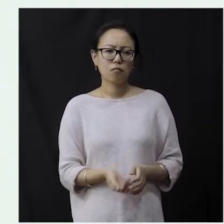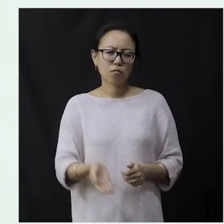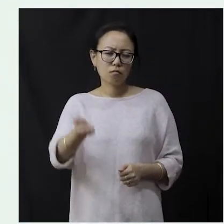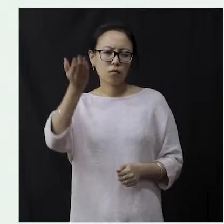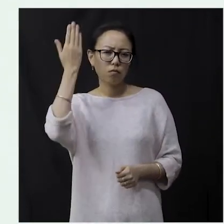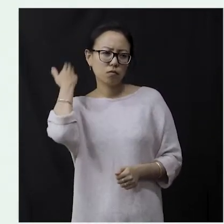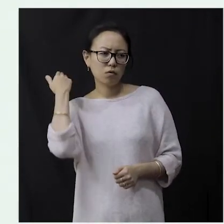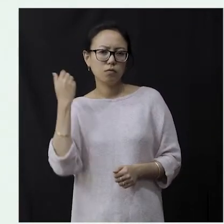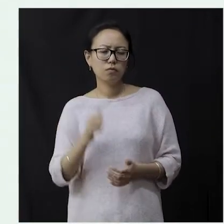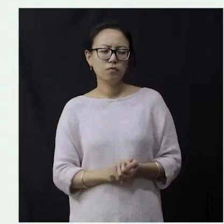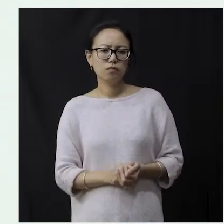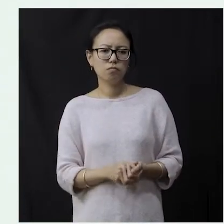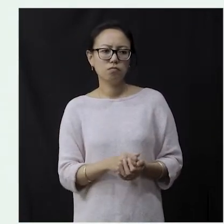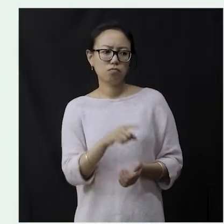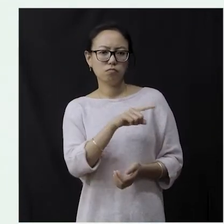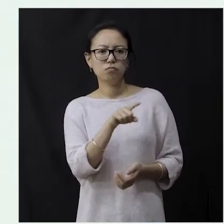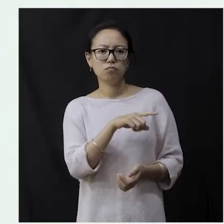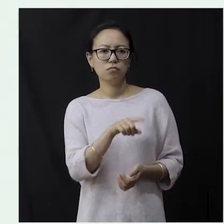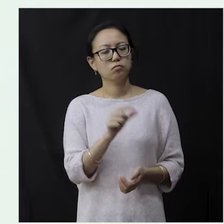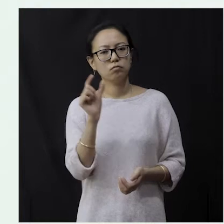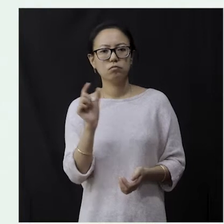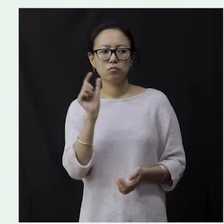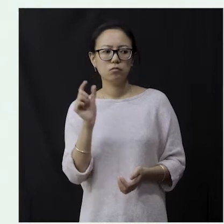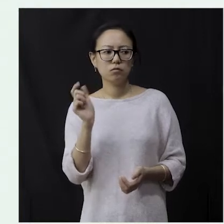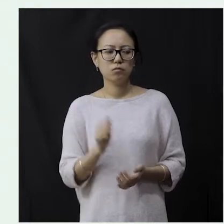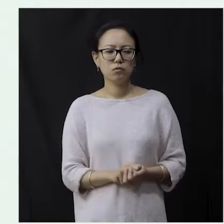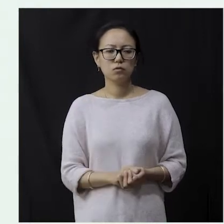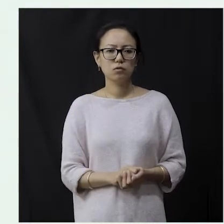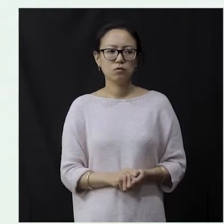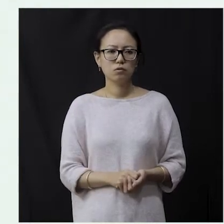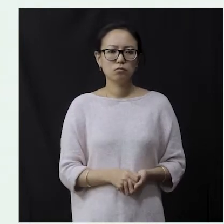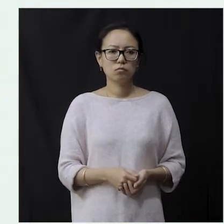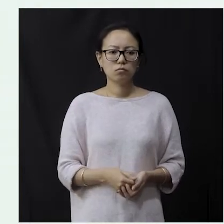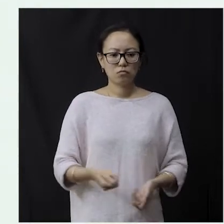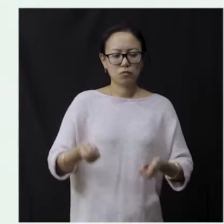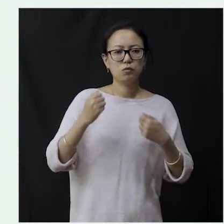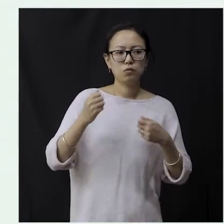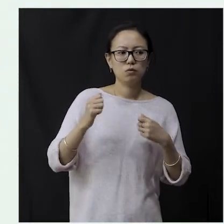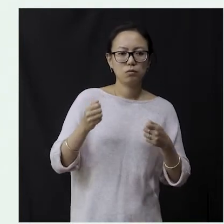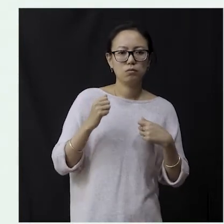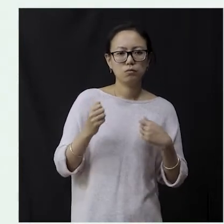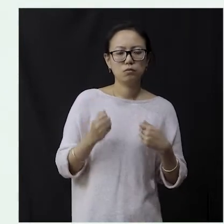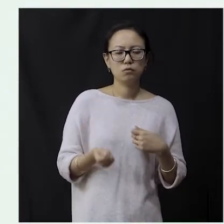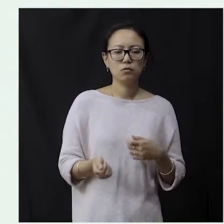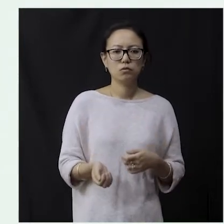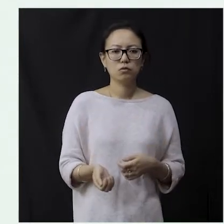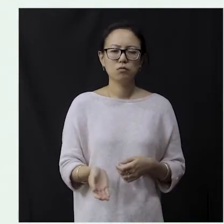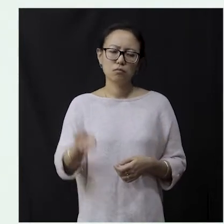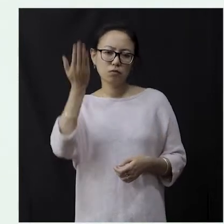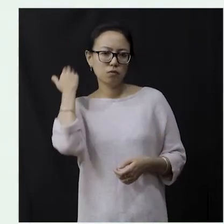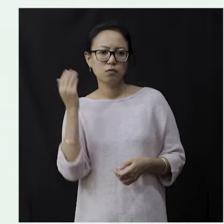olden times. Now those days, people travel with the help of horse. Okay, the horse pull